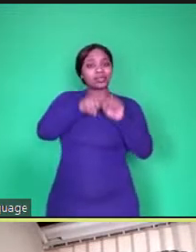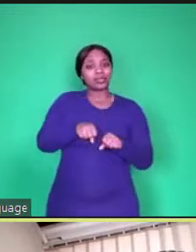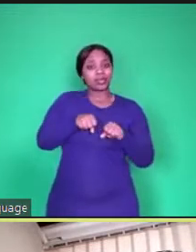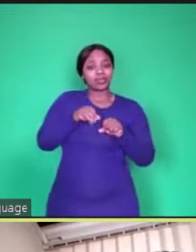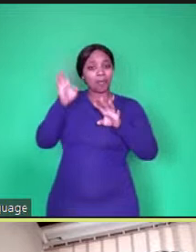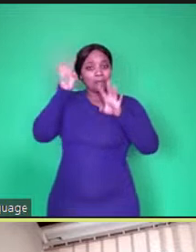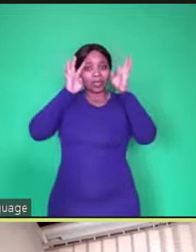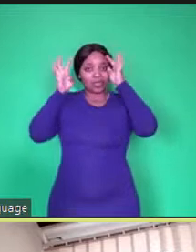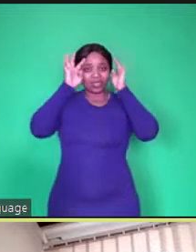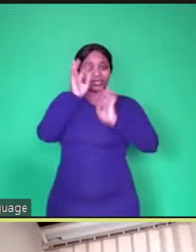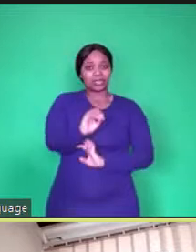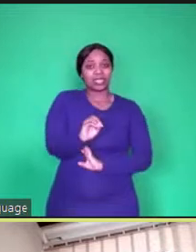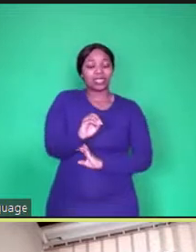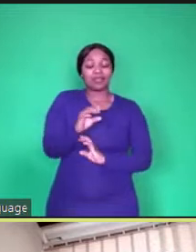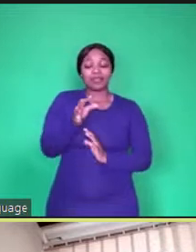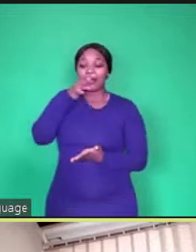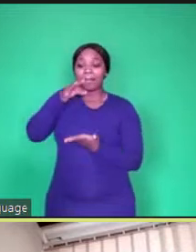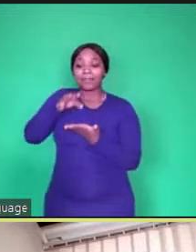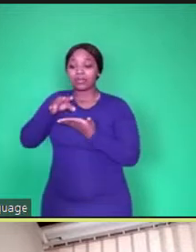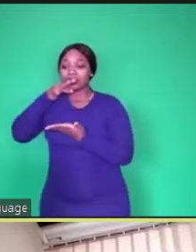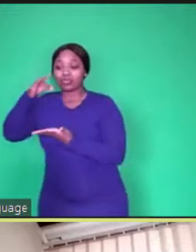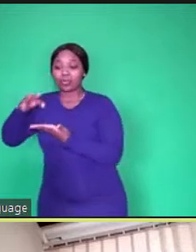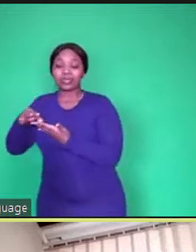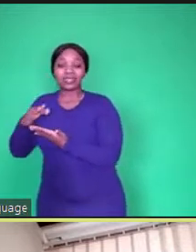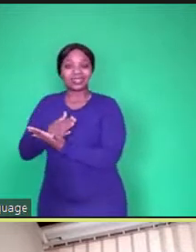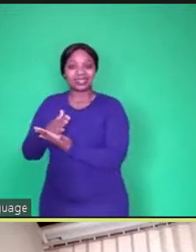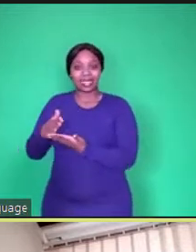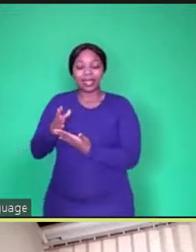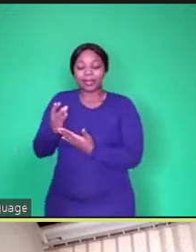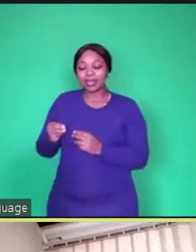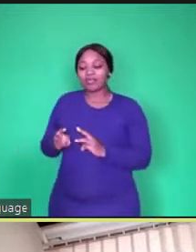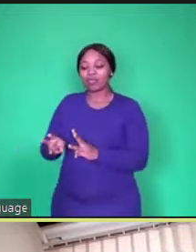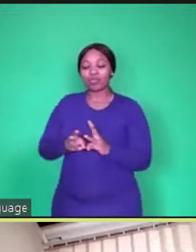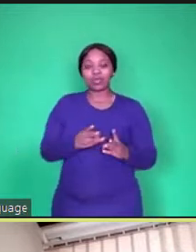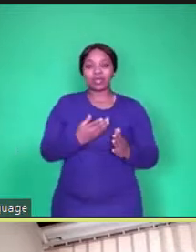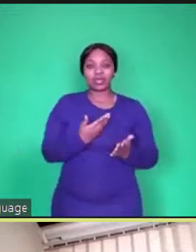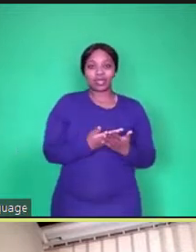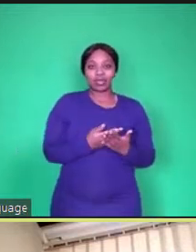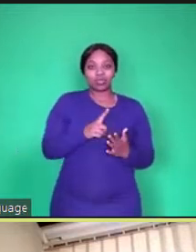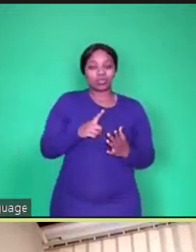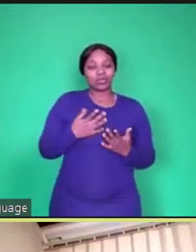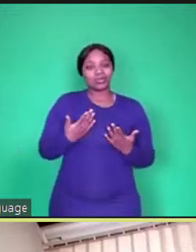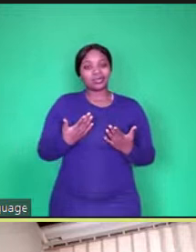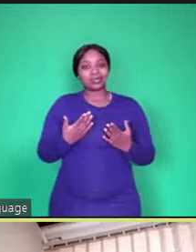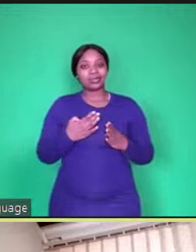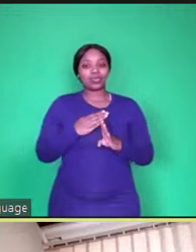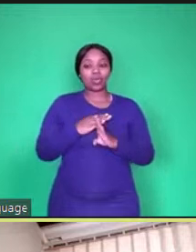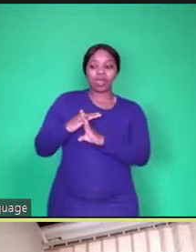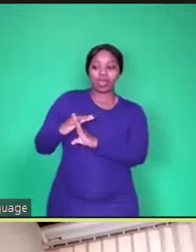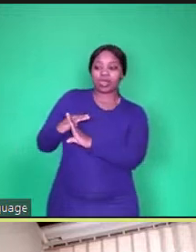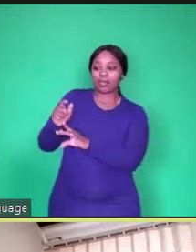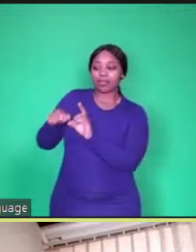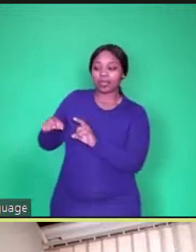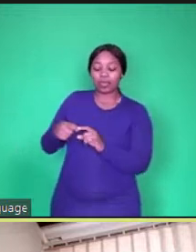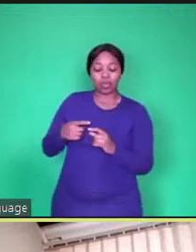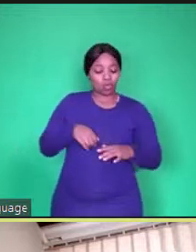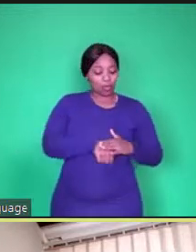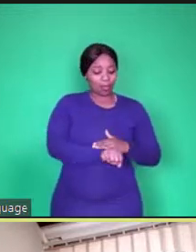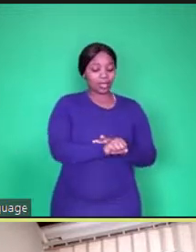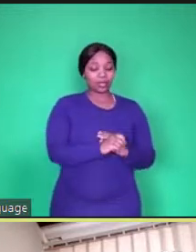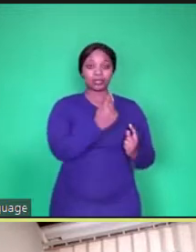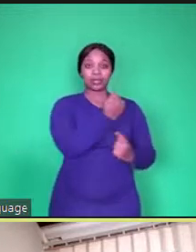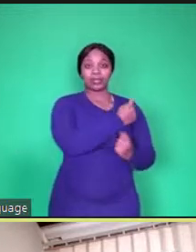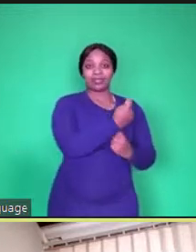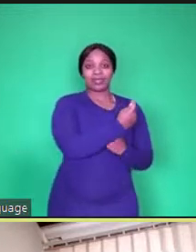these proposals, they could be in a way not only to keep those who were born in the rural areas, but to give